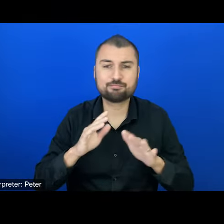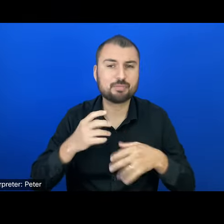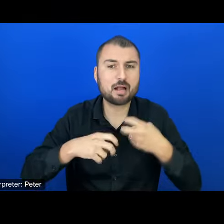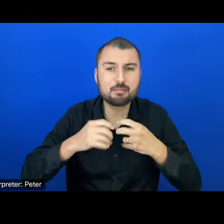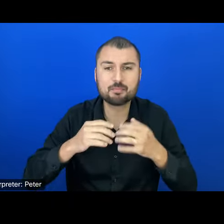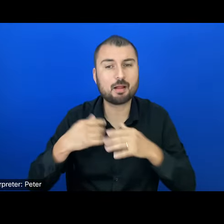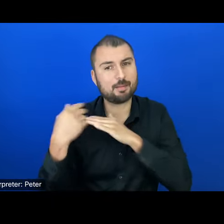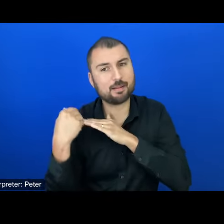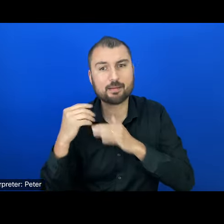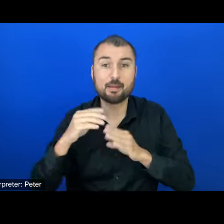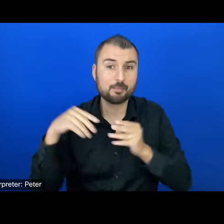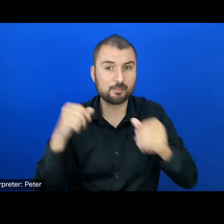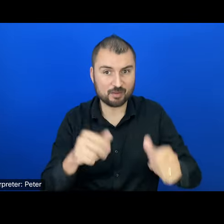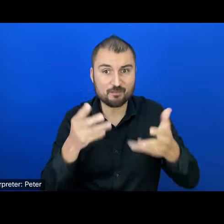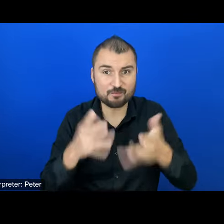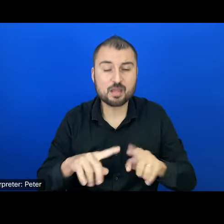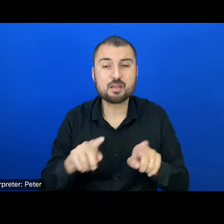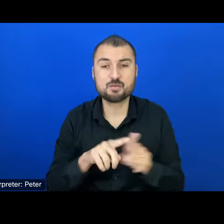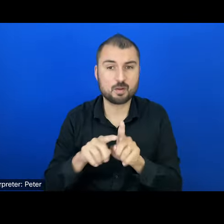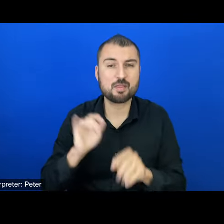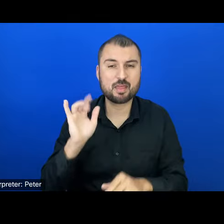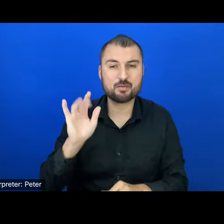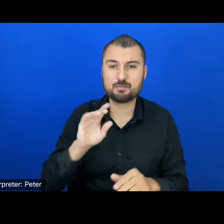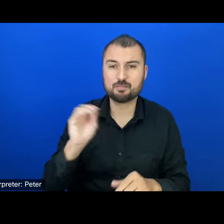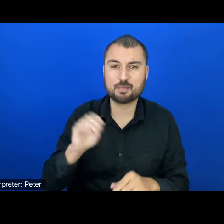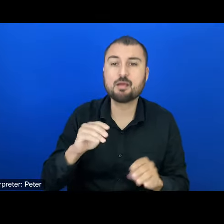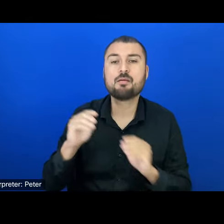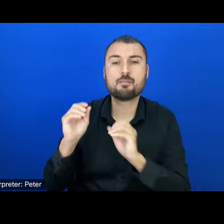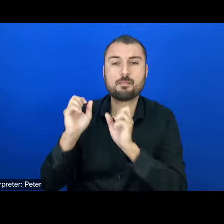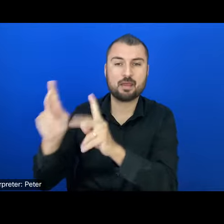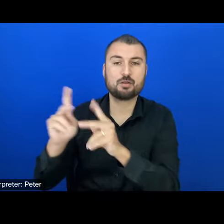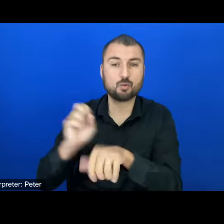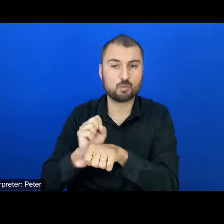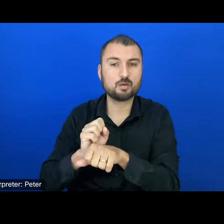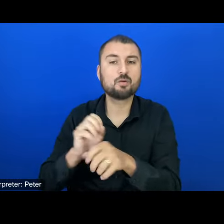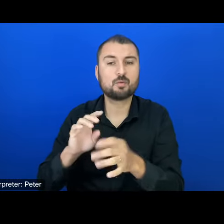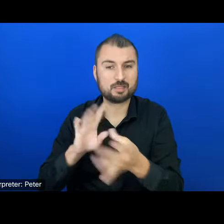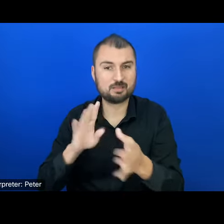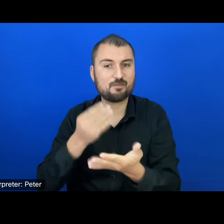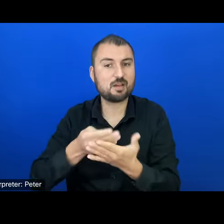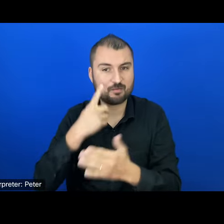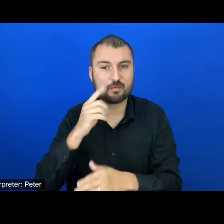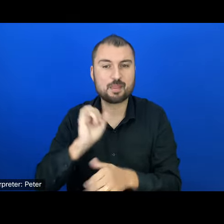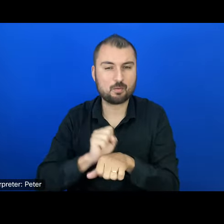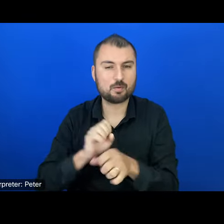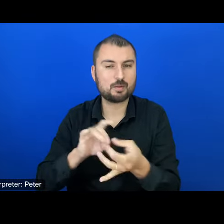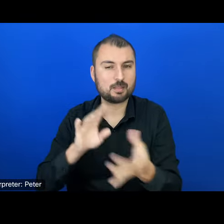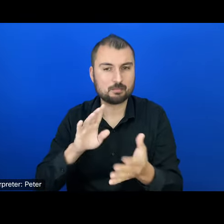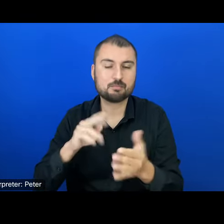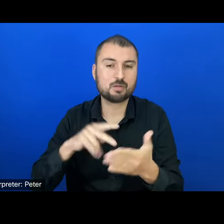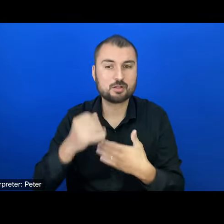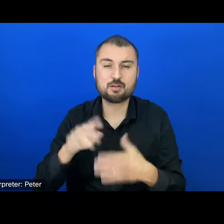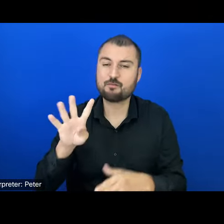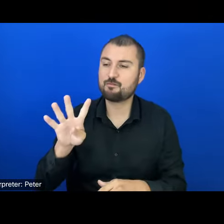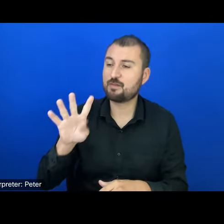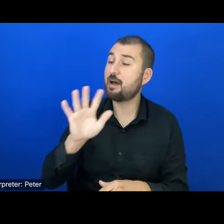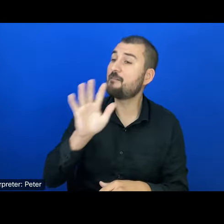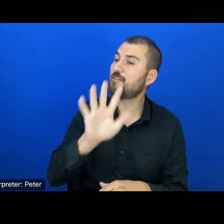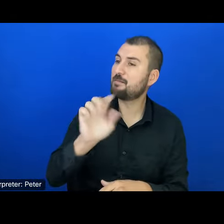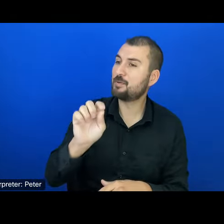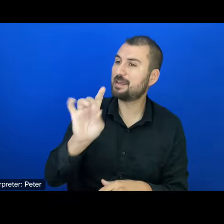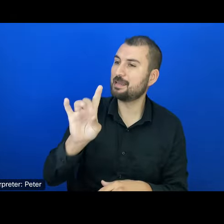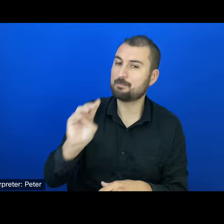paying 25% room and board back to the state general fund while in the work release program. This project is estimated at $5.8 million, and this